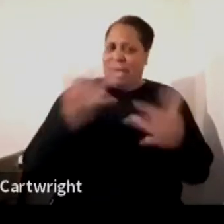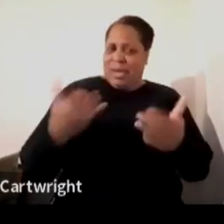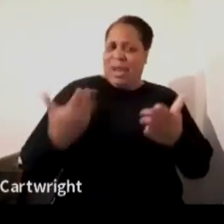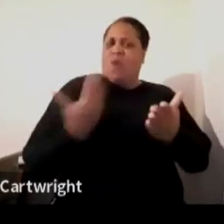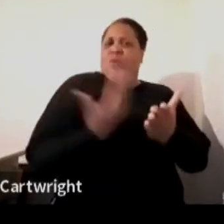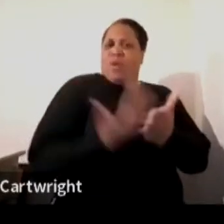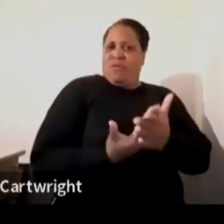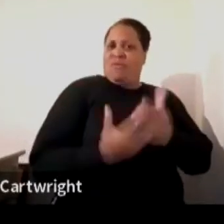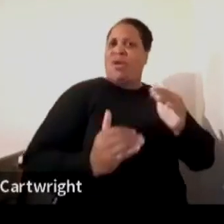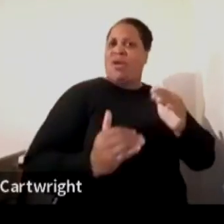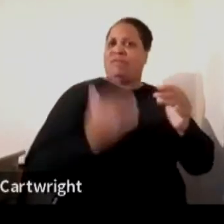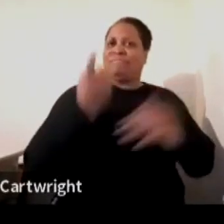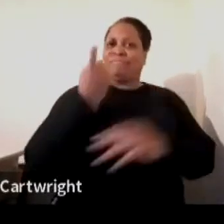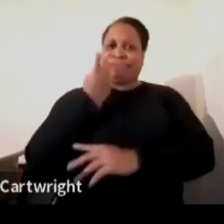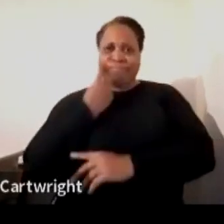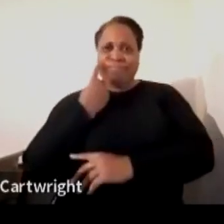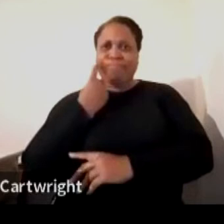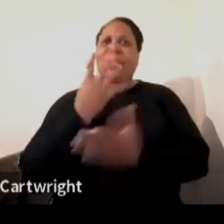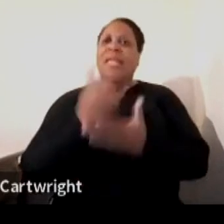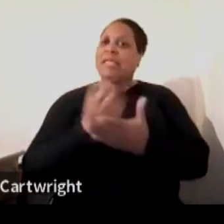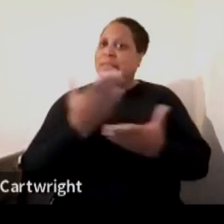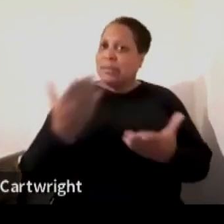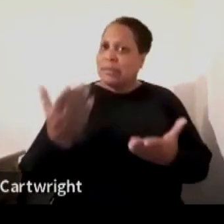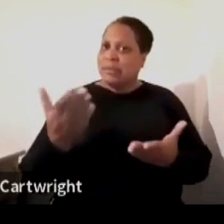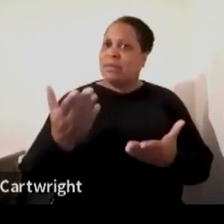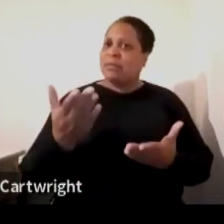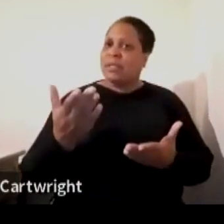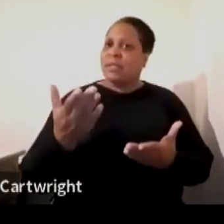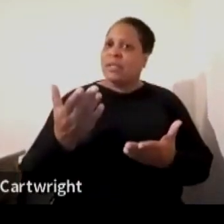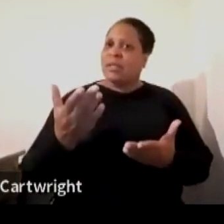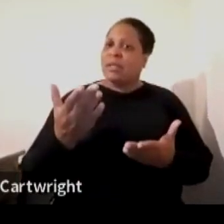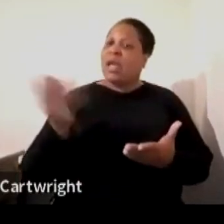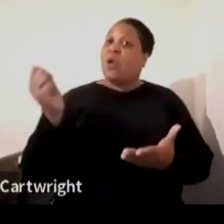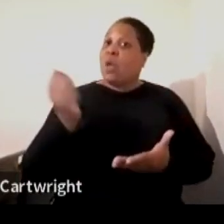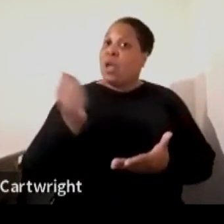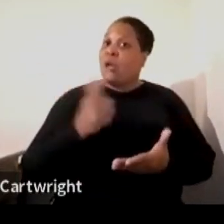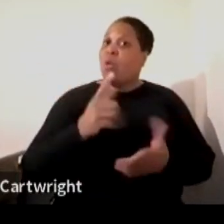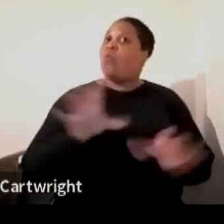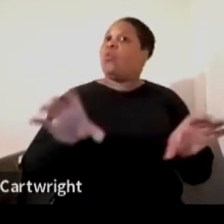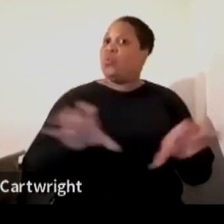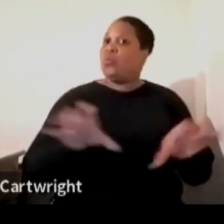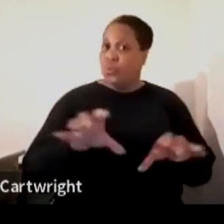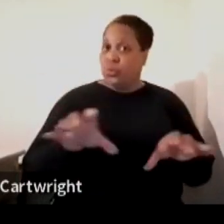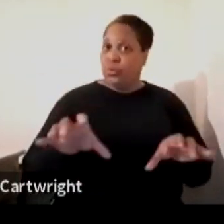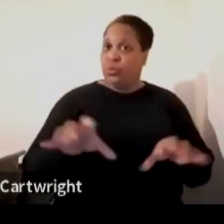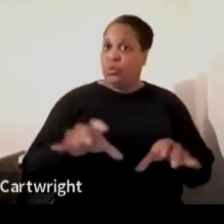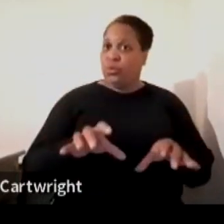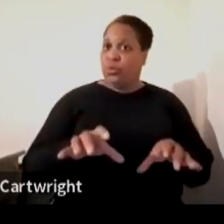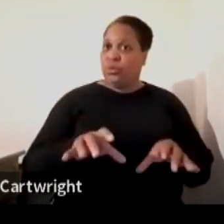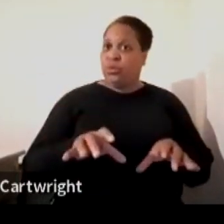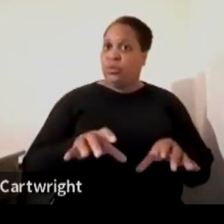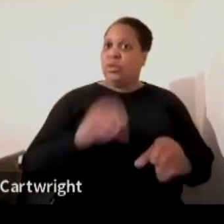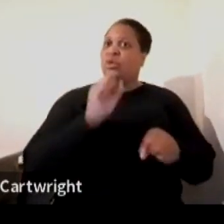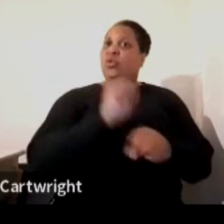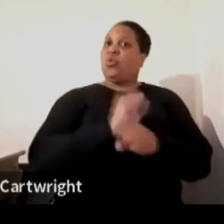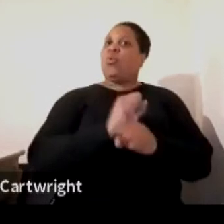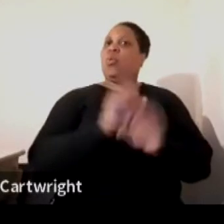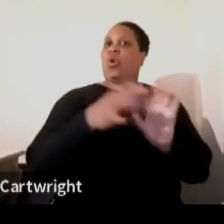is something that we can all do to be the one to break that